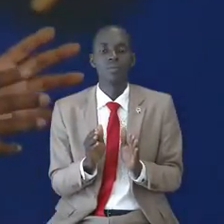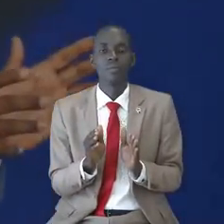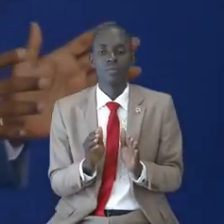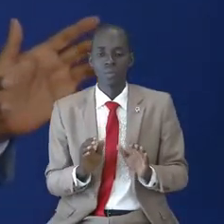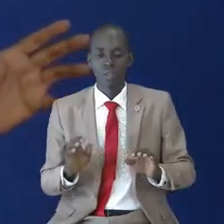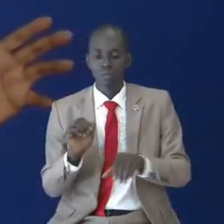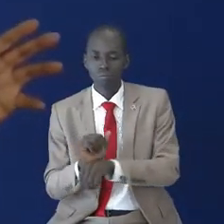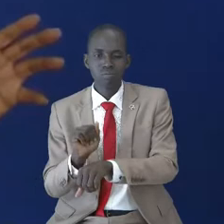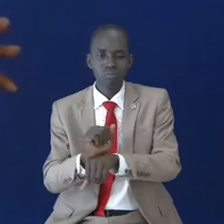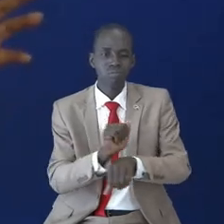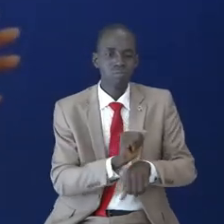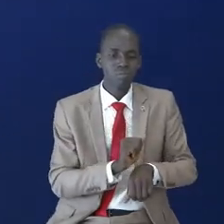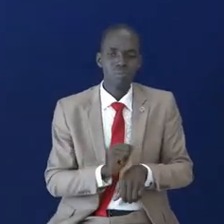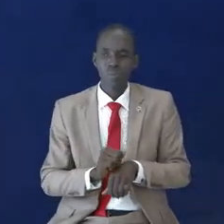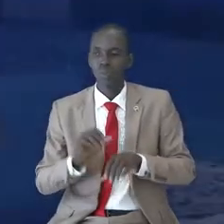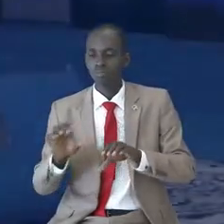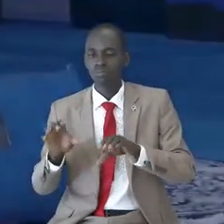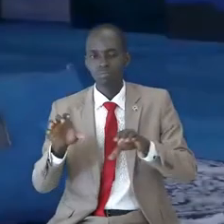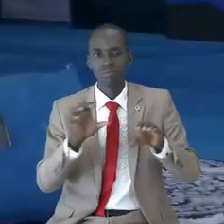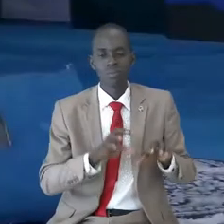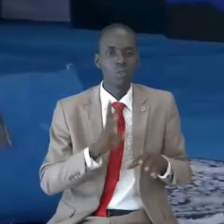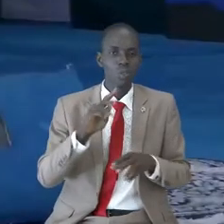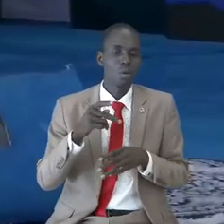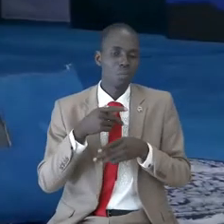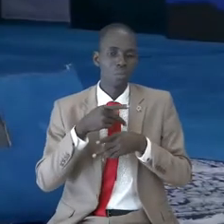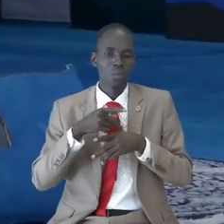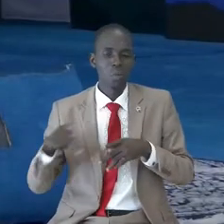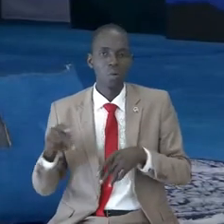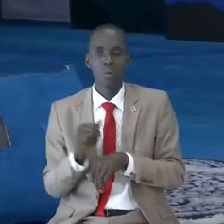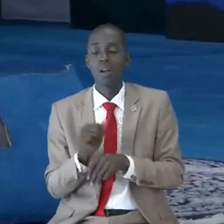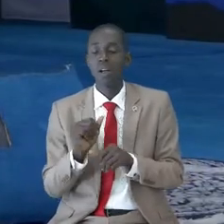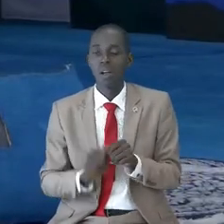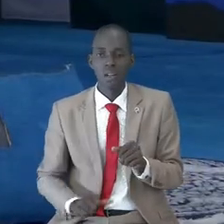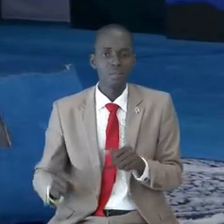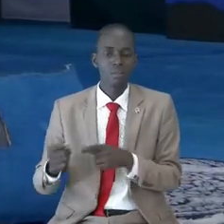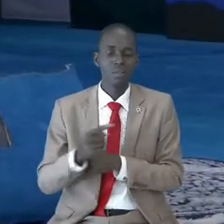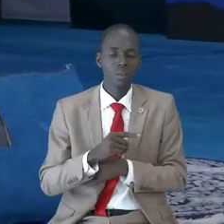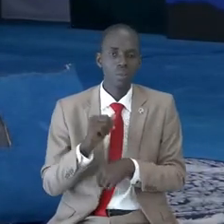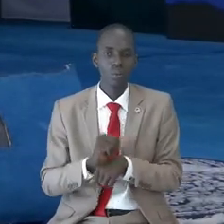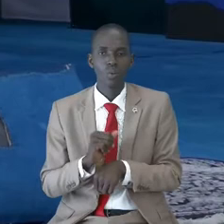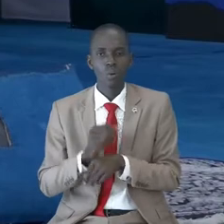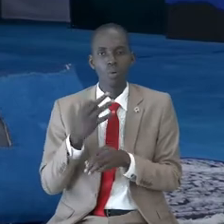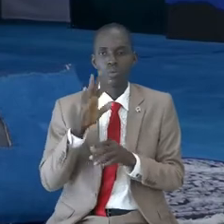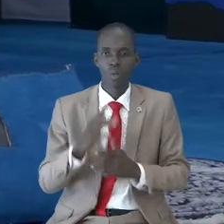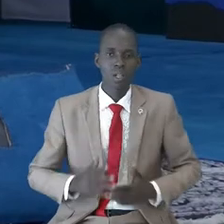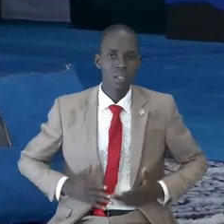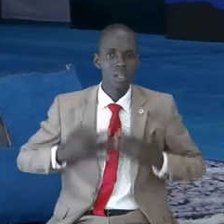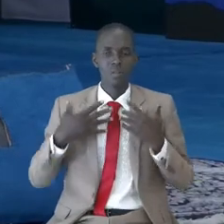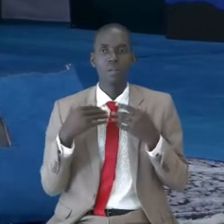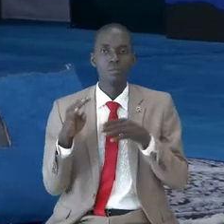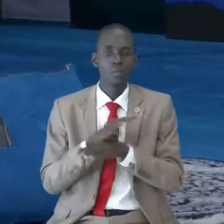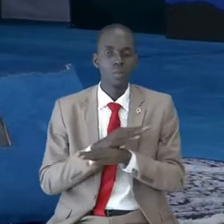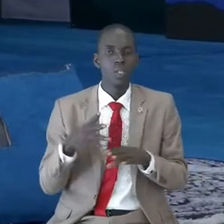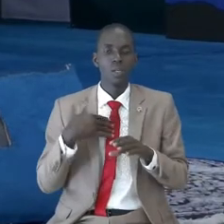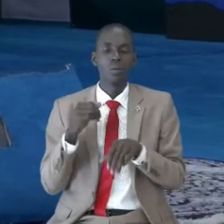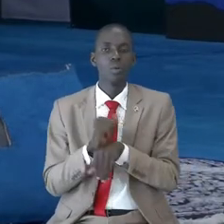activity, profession, day-to-day running of your life and your family and your business to take you away from